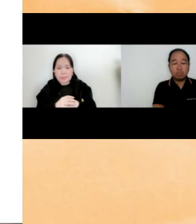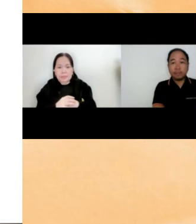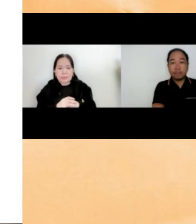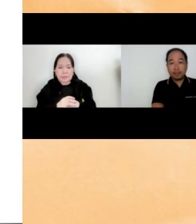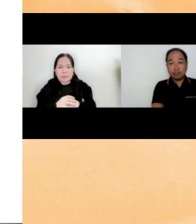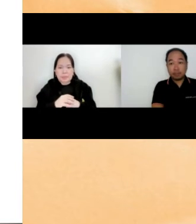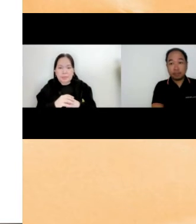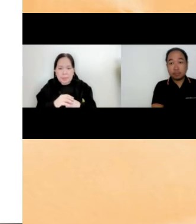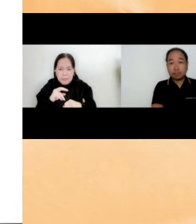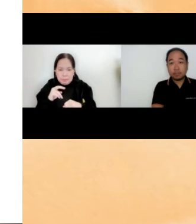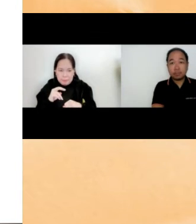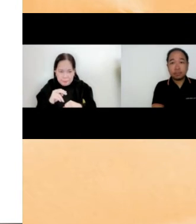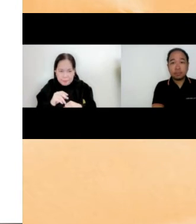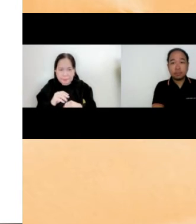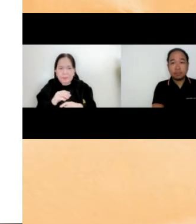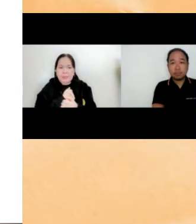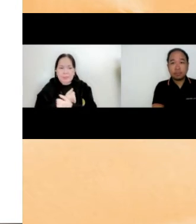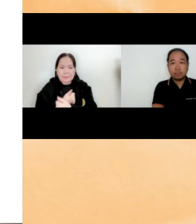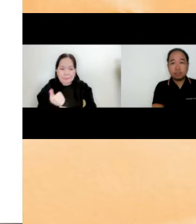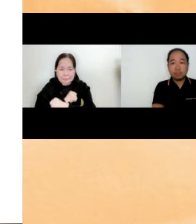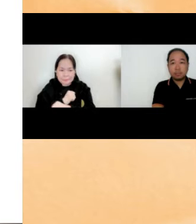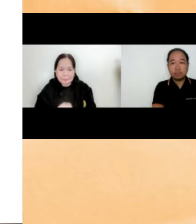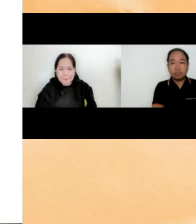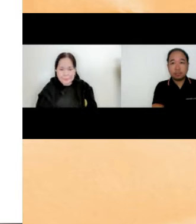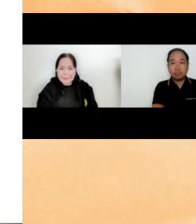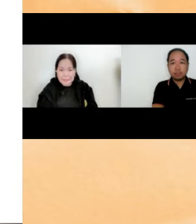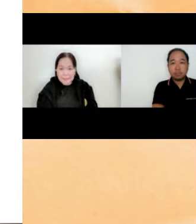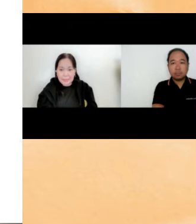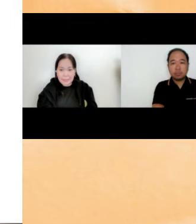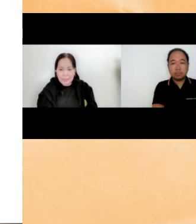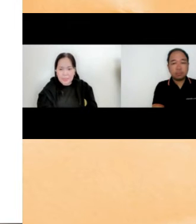affection, the need for affirmation, appreciation, constancy,